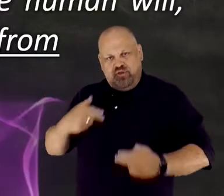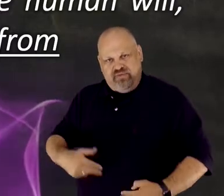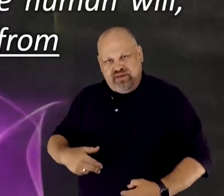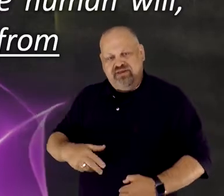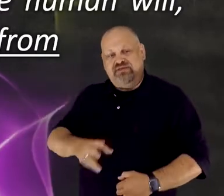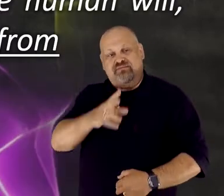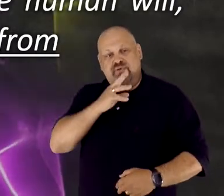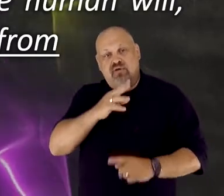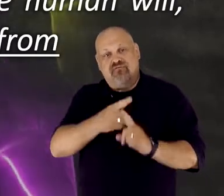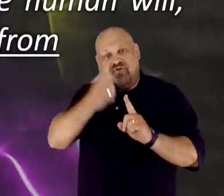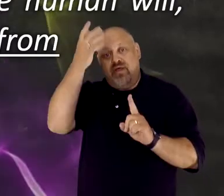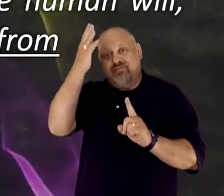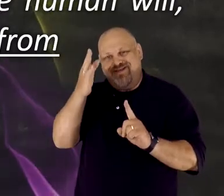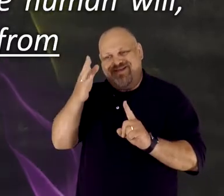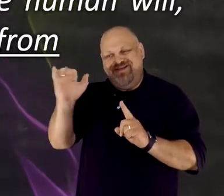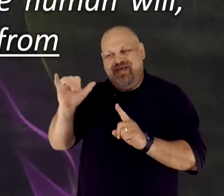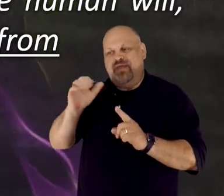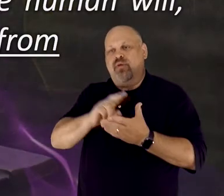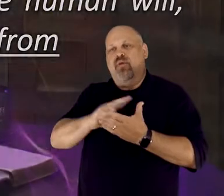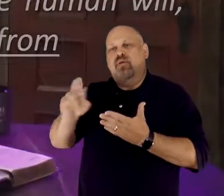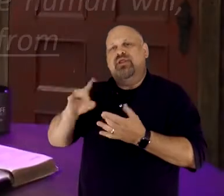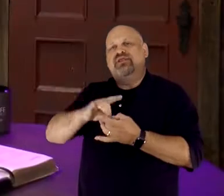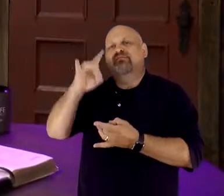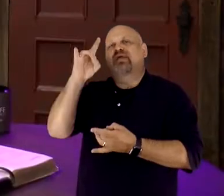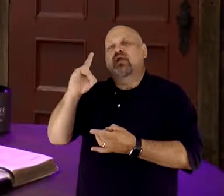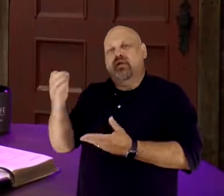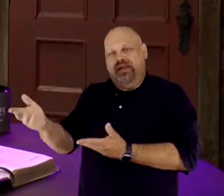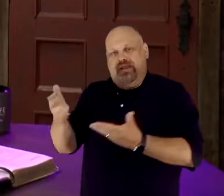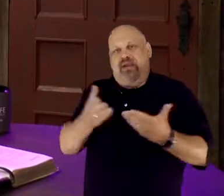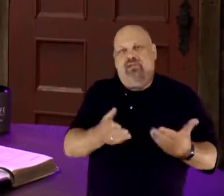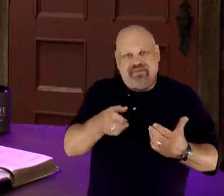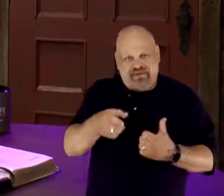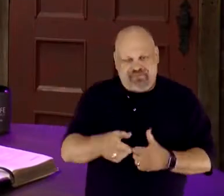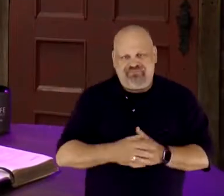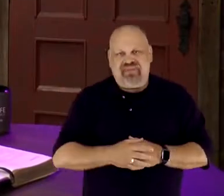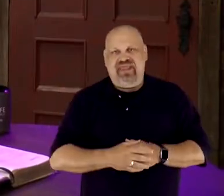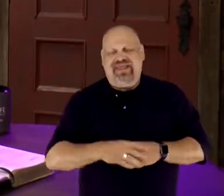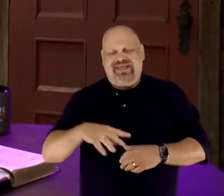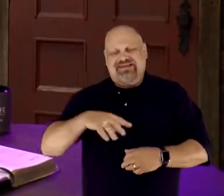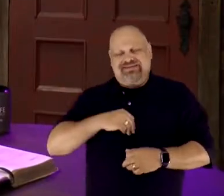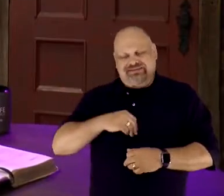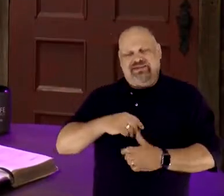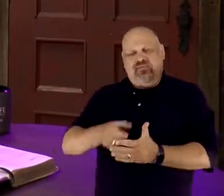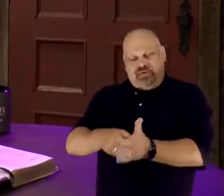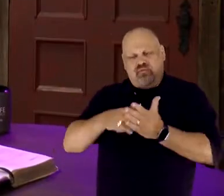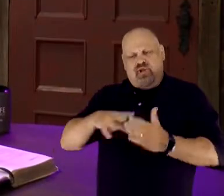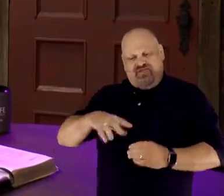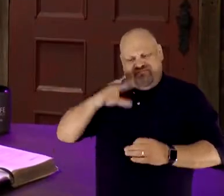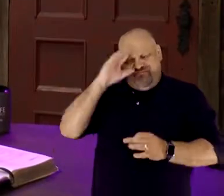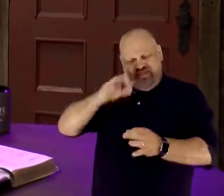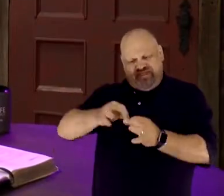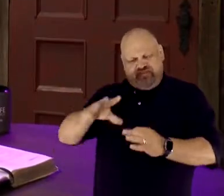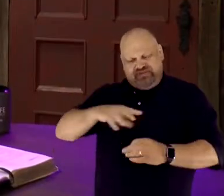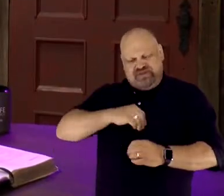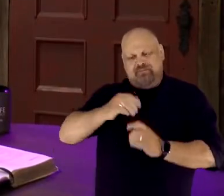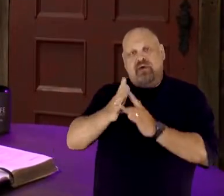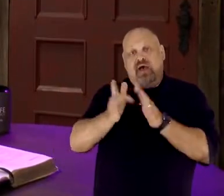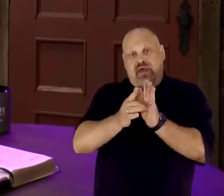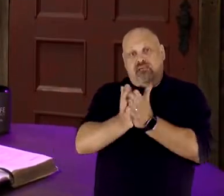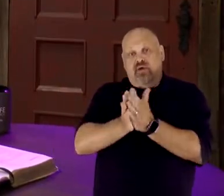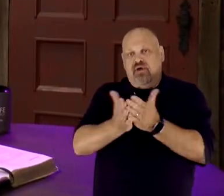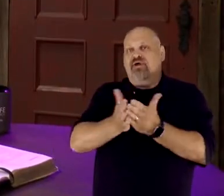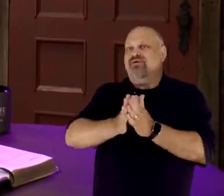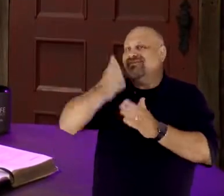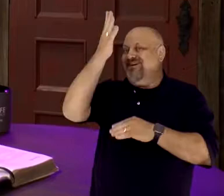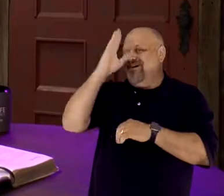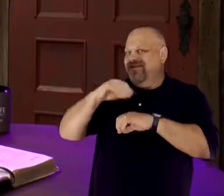God as they were carried along by the Holy Spirit." It takes faith to accept that the Bible is inspired by God. But